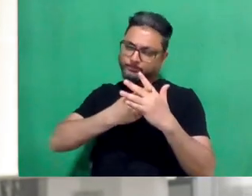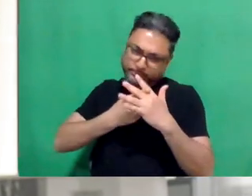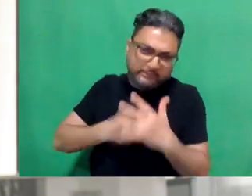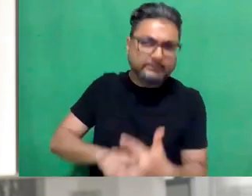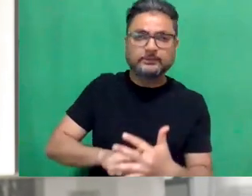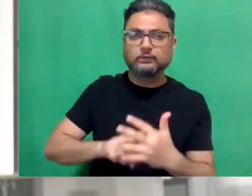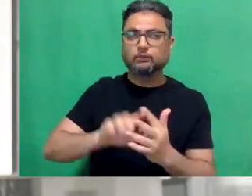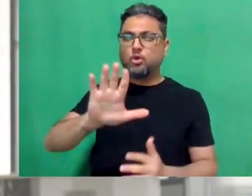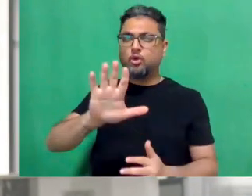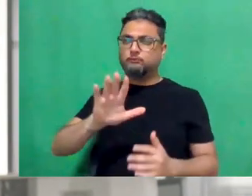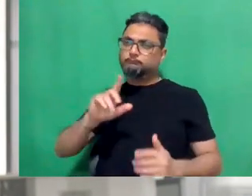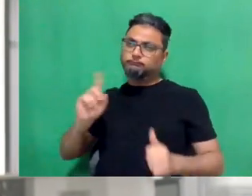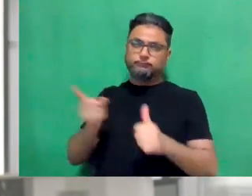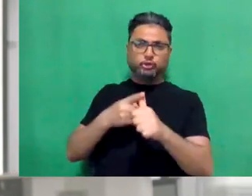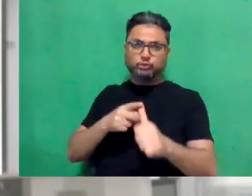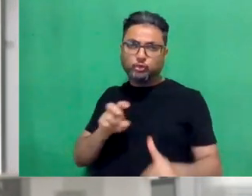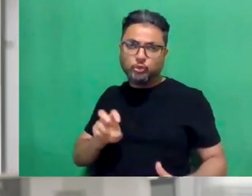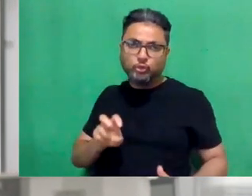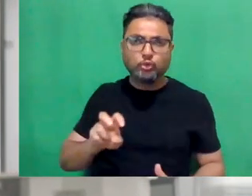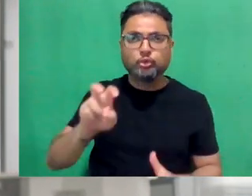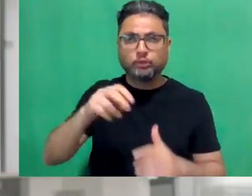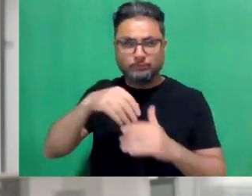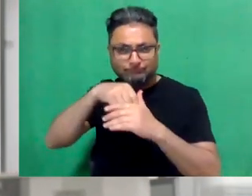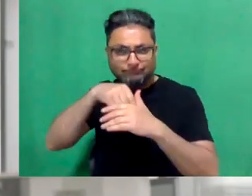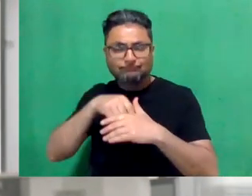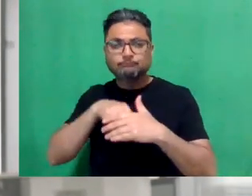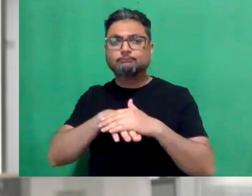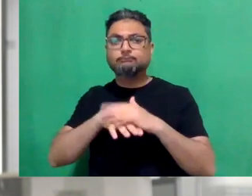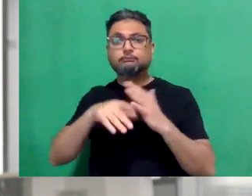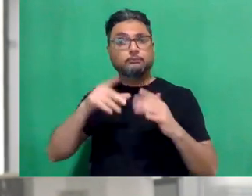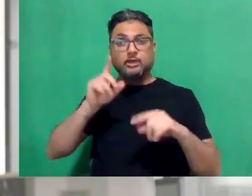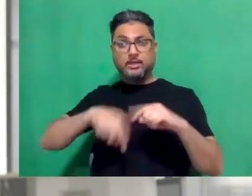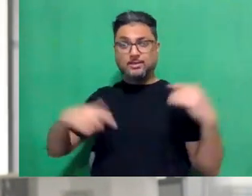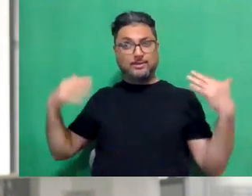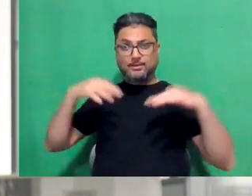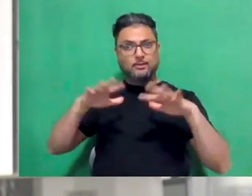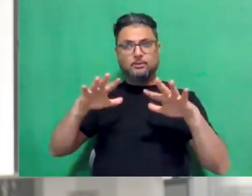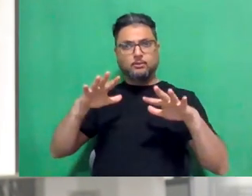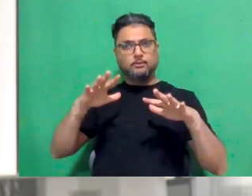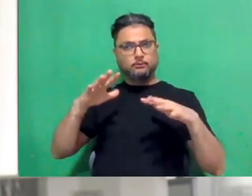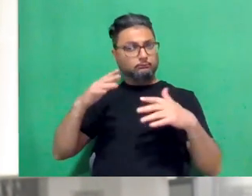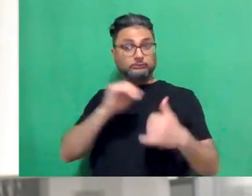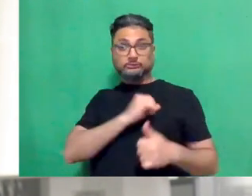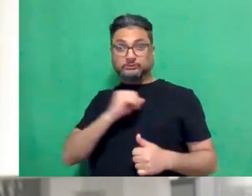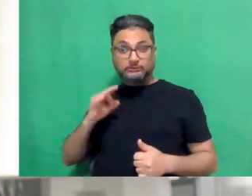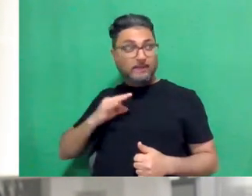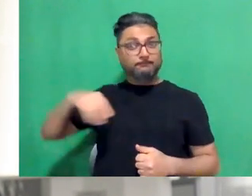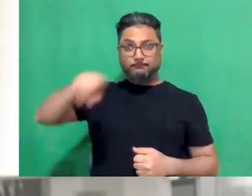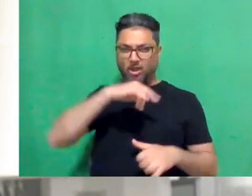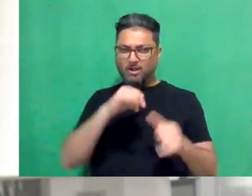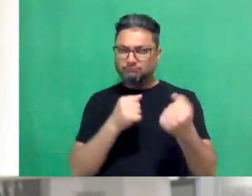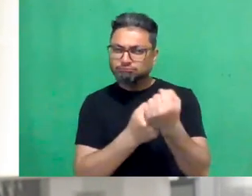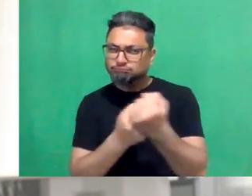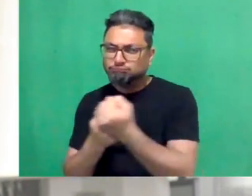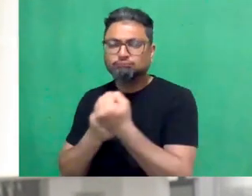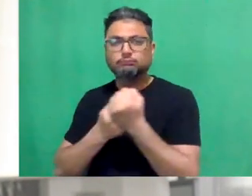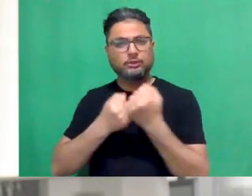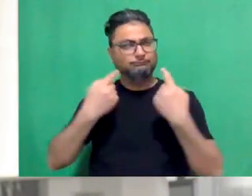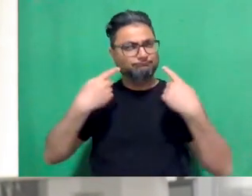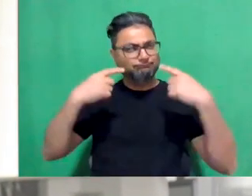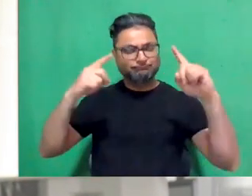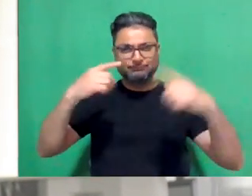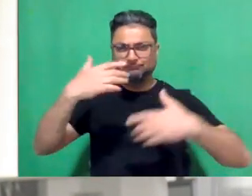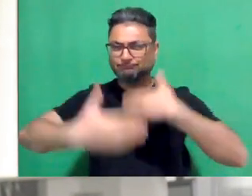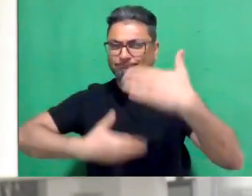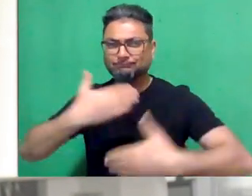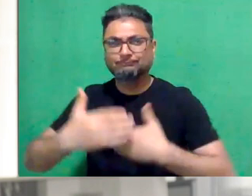together in person right now, our employees are available to support you and help you succeed. We've been working